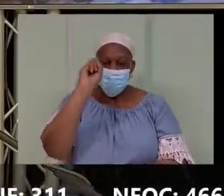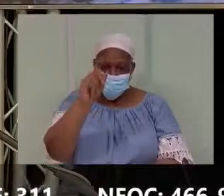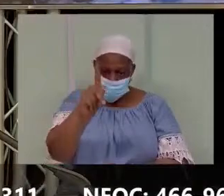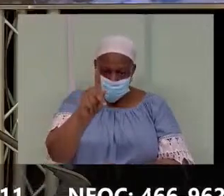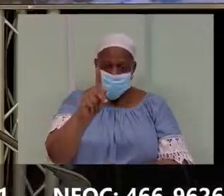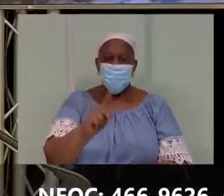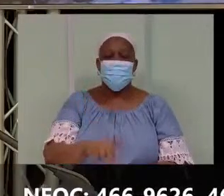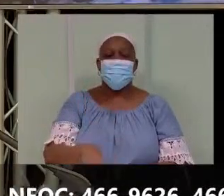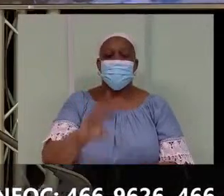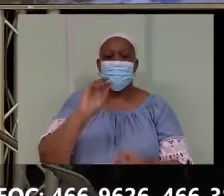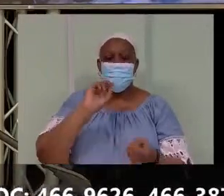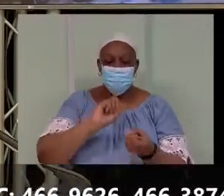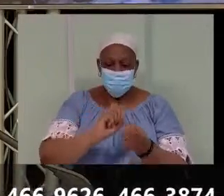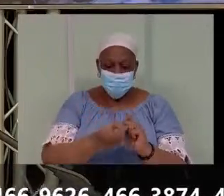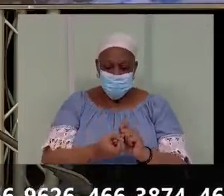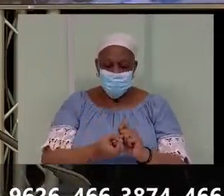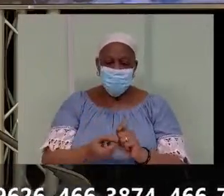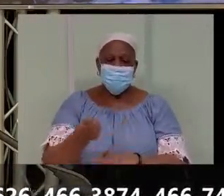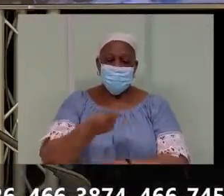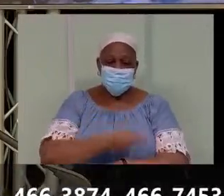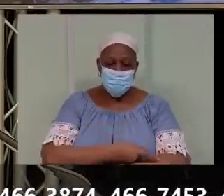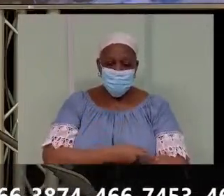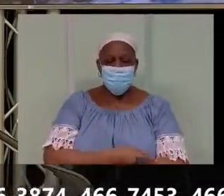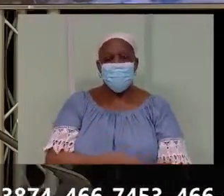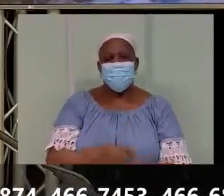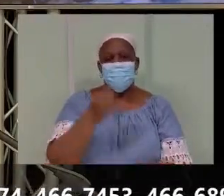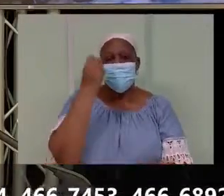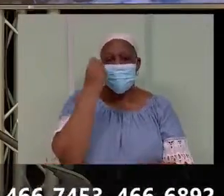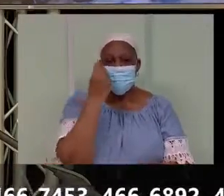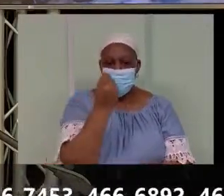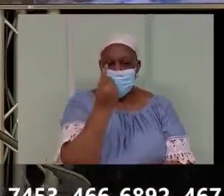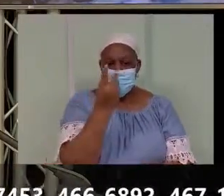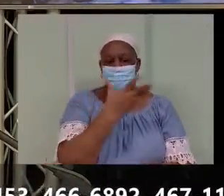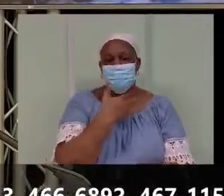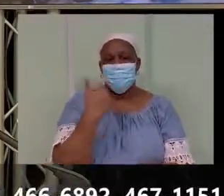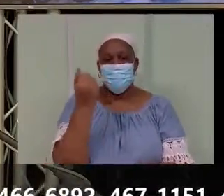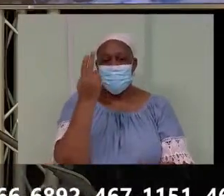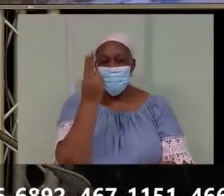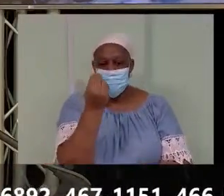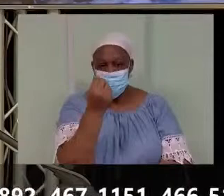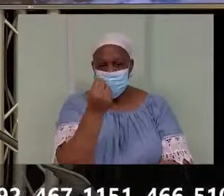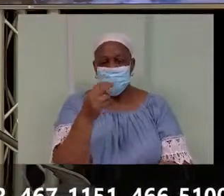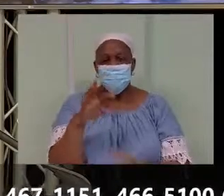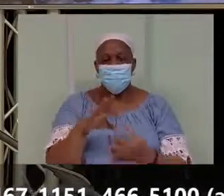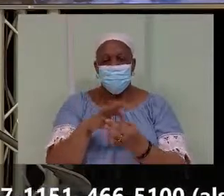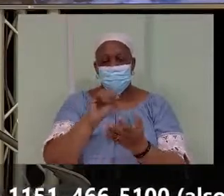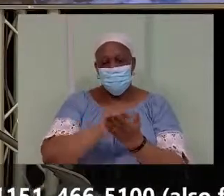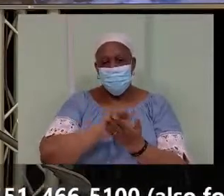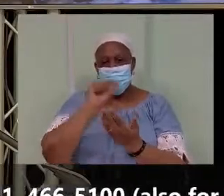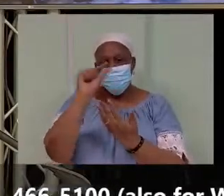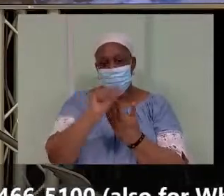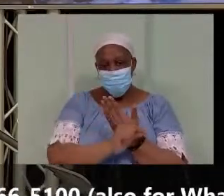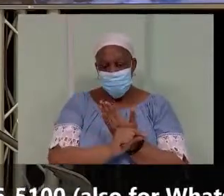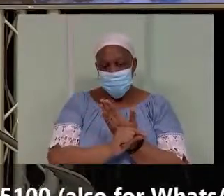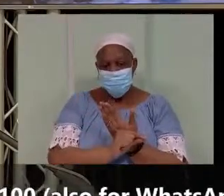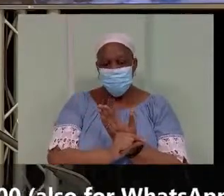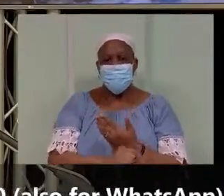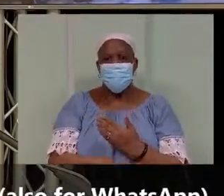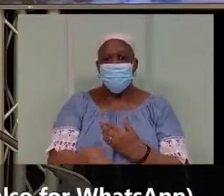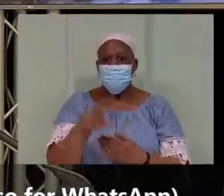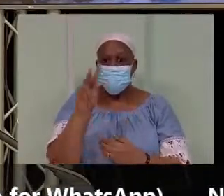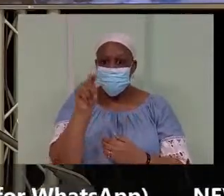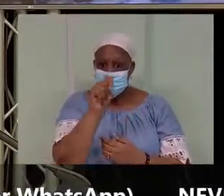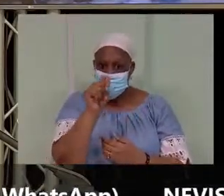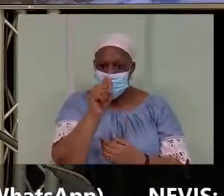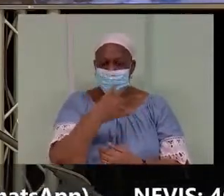these exams for the 11th and the 12th of August this year. That's next week, Tuesday